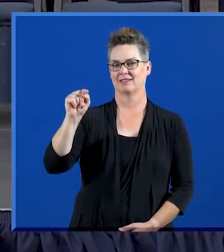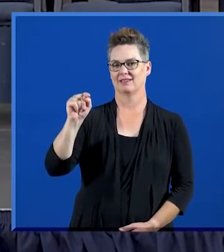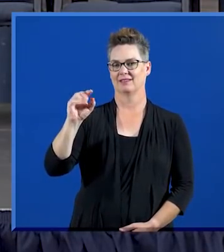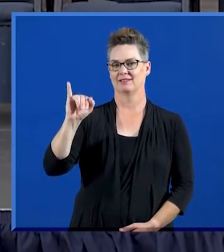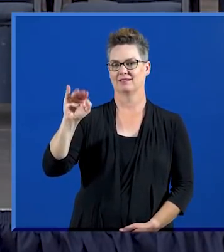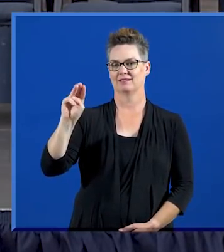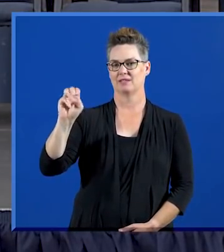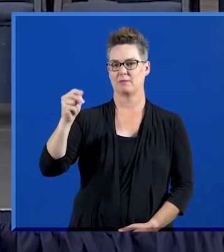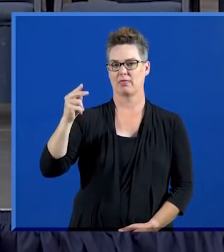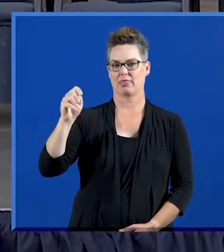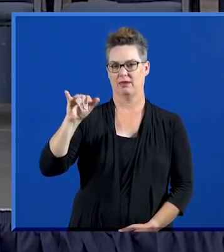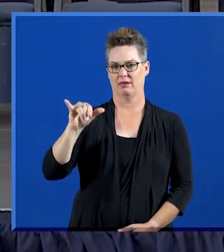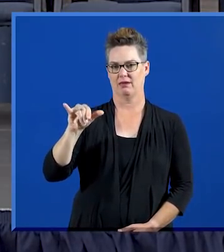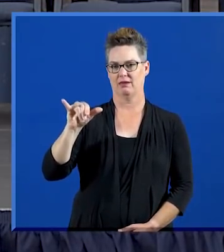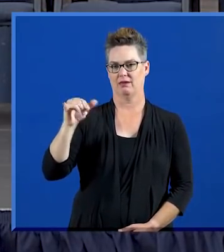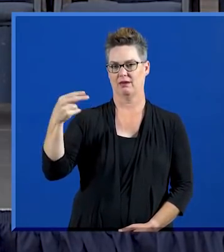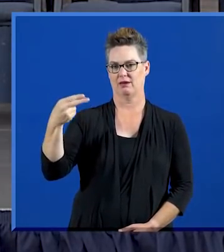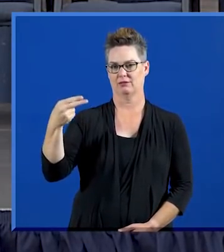Timothy Harrison.